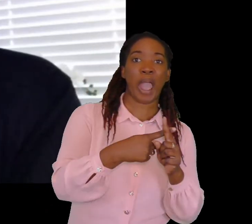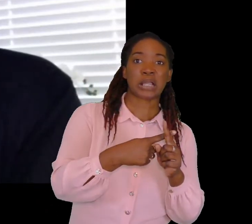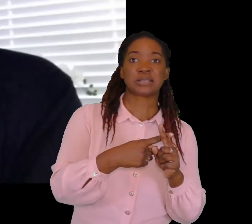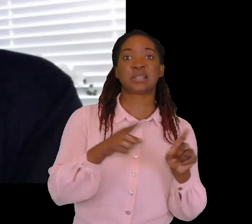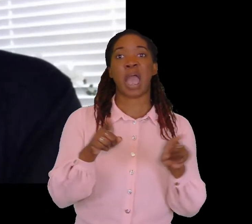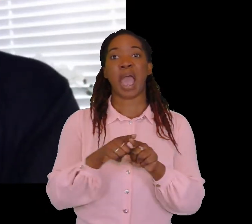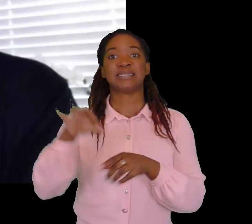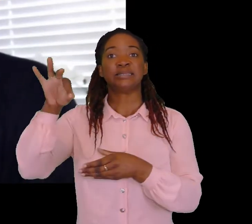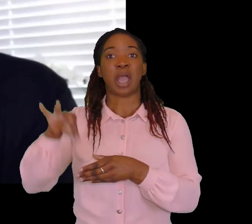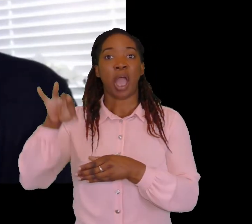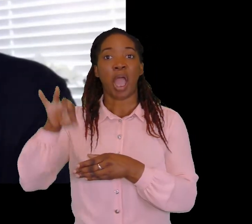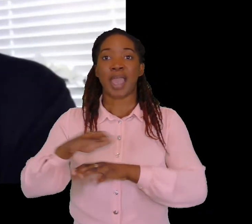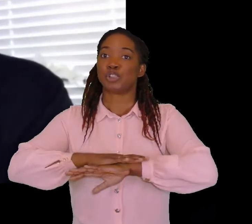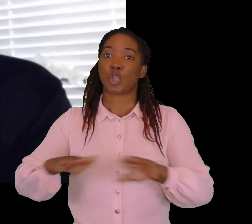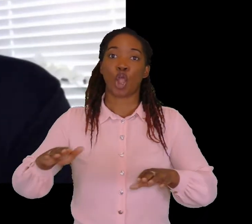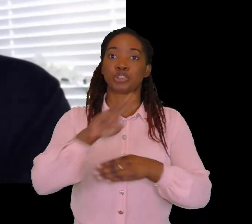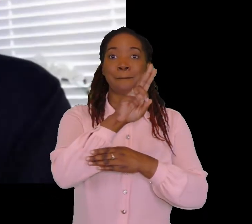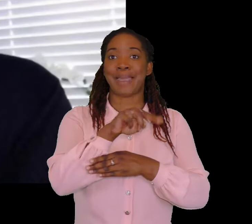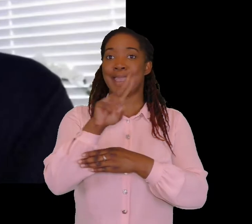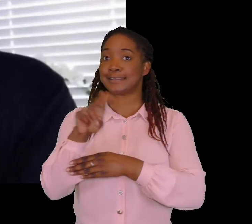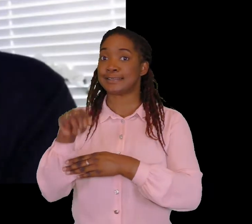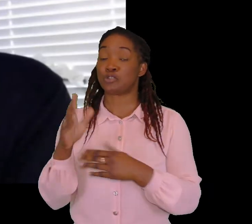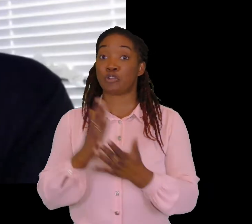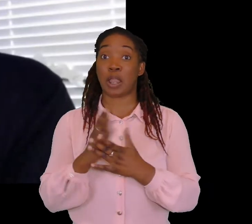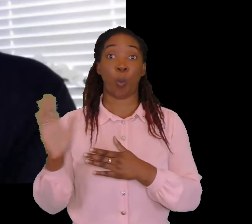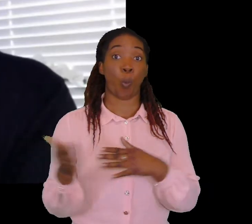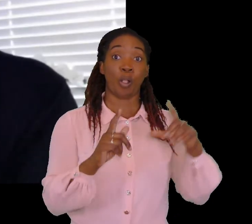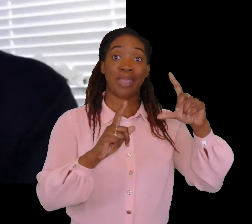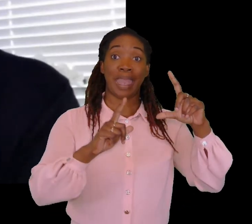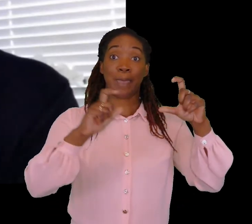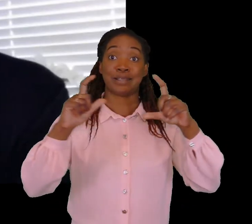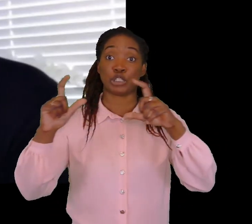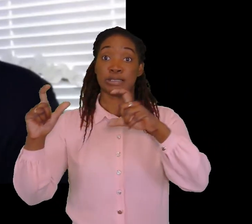paints deferred and took it completely, although the images remained the same.